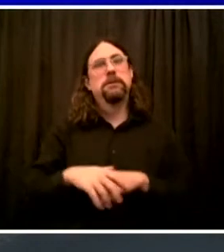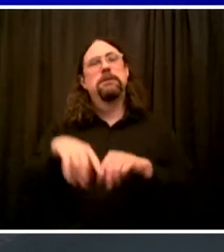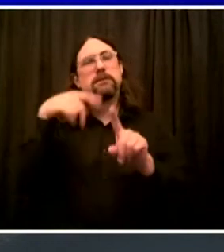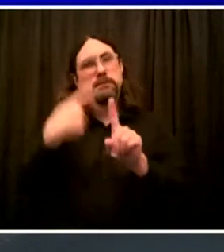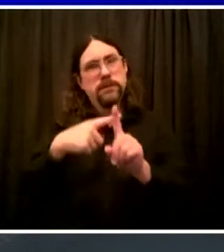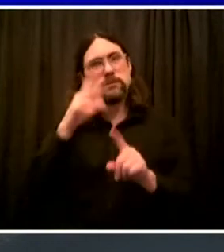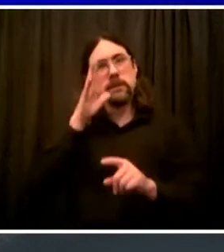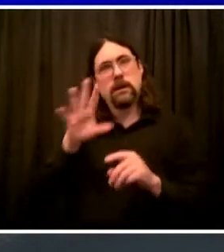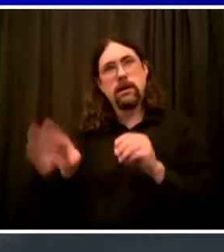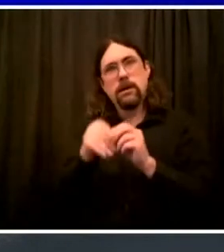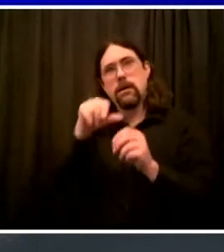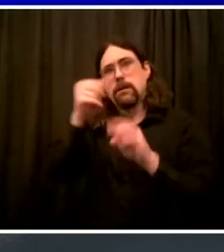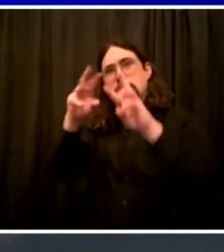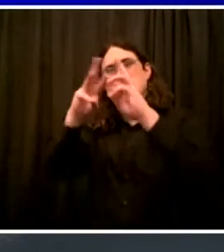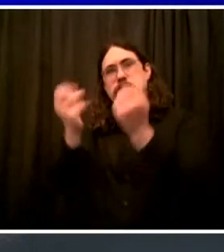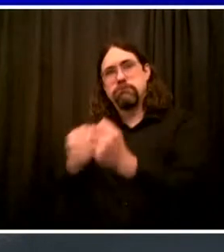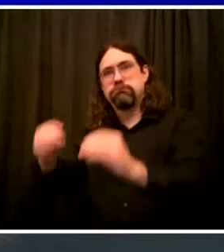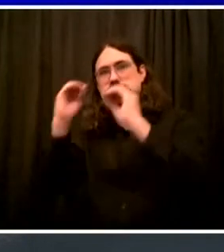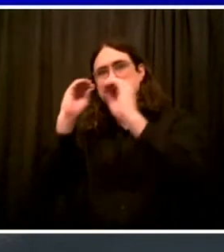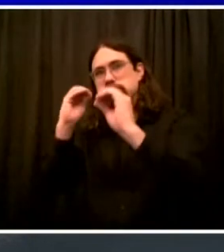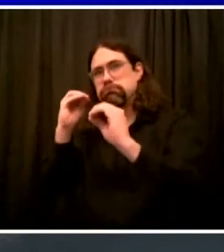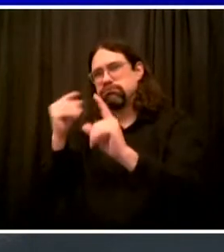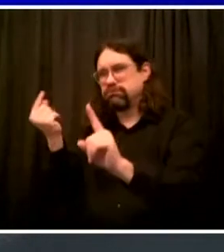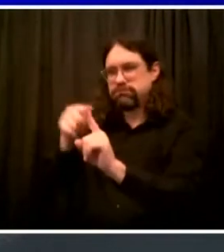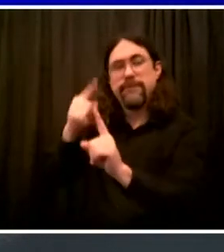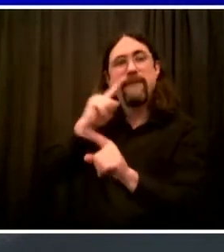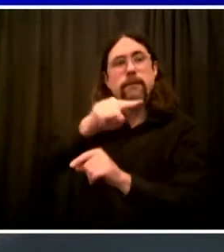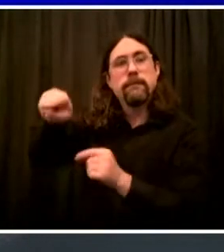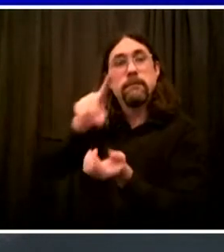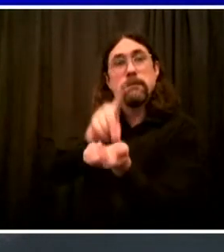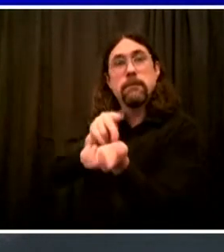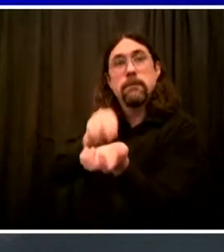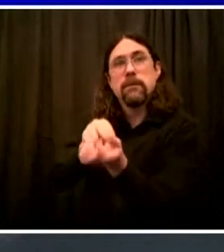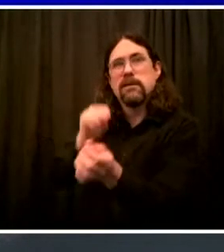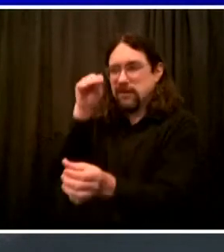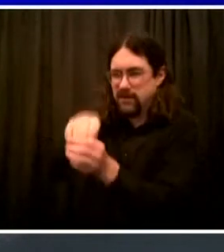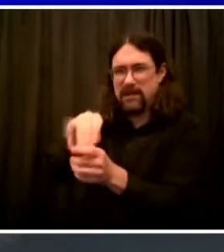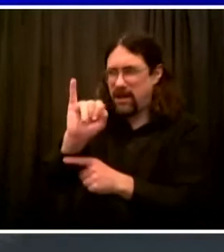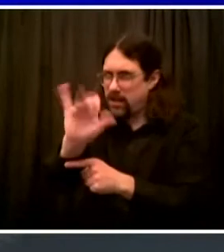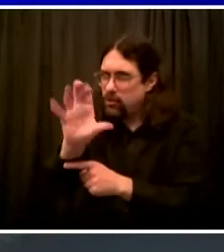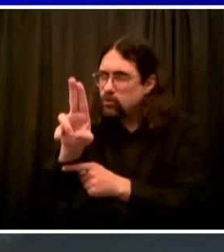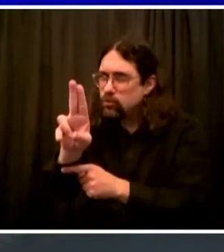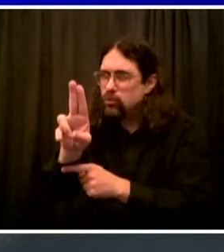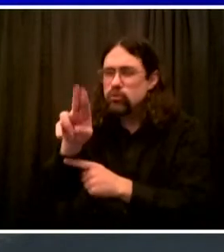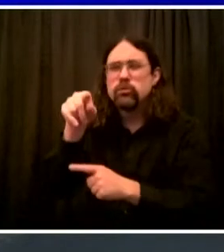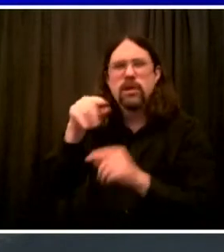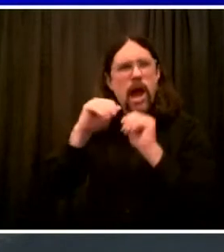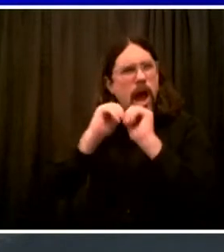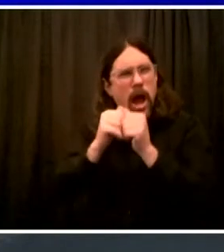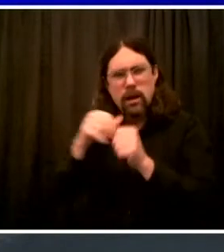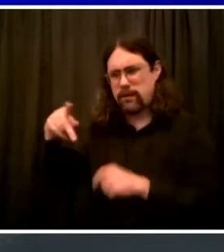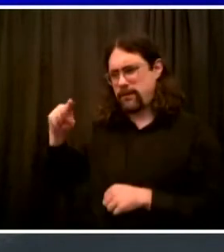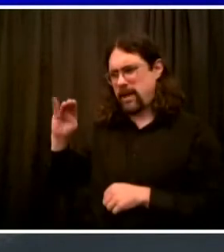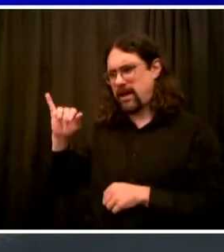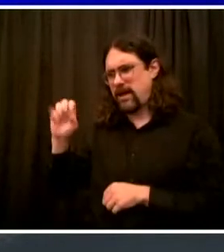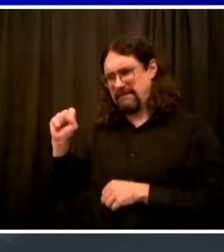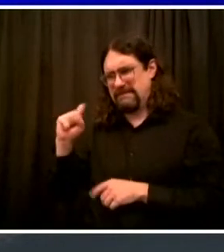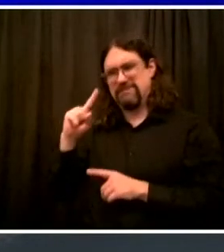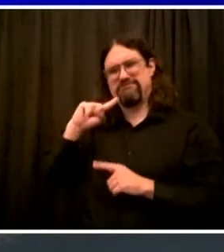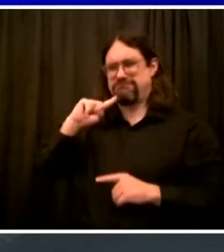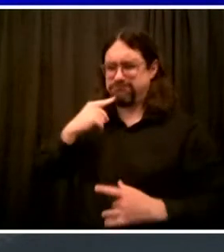everyone in those pediatric ICUs has the latest information and is all sharing together what they're seeing and what they're experiencing and how best to help our